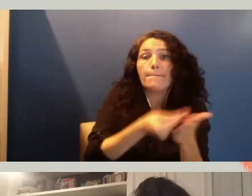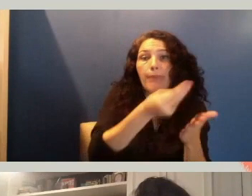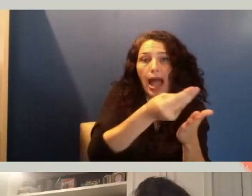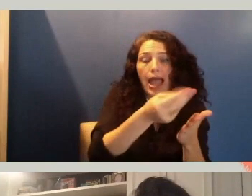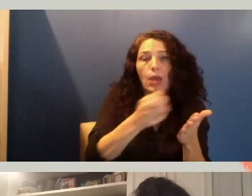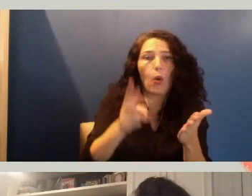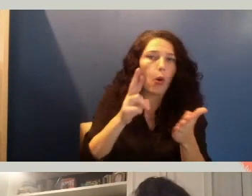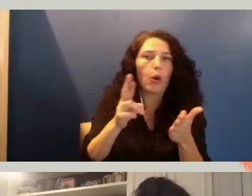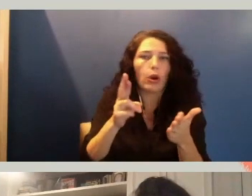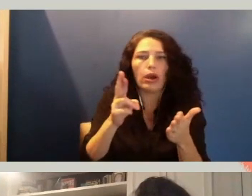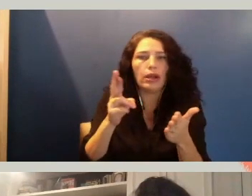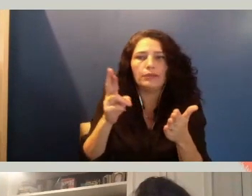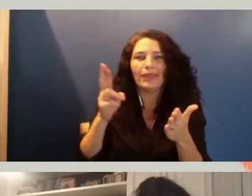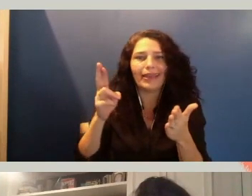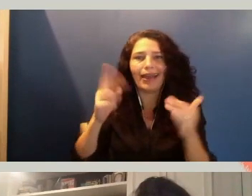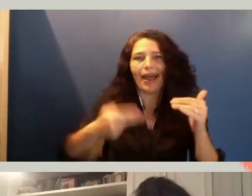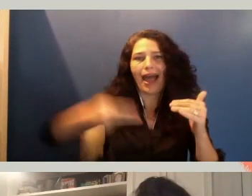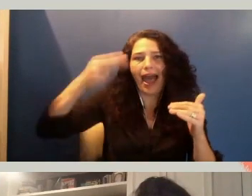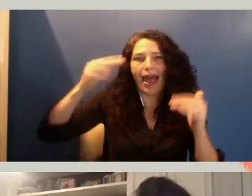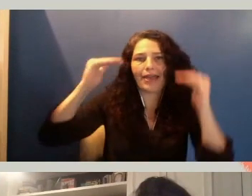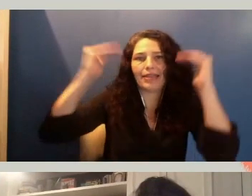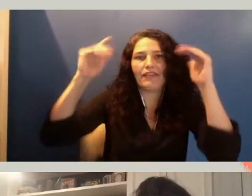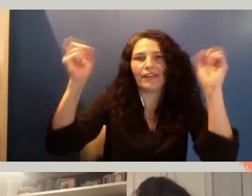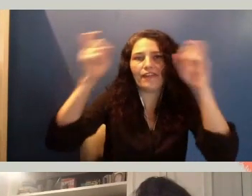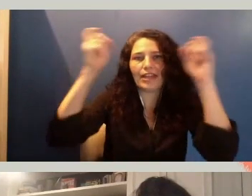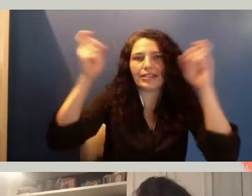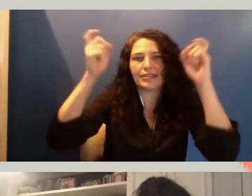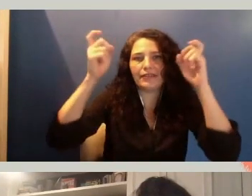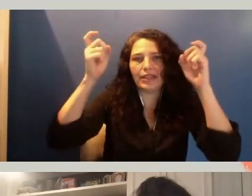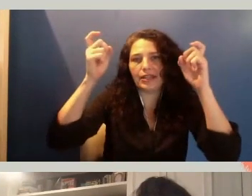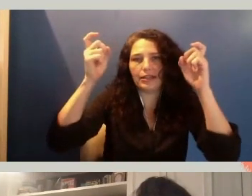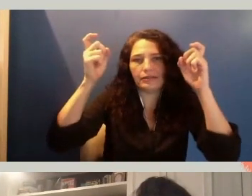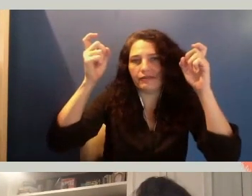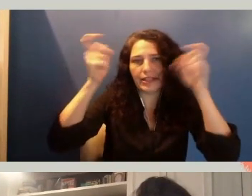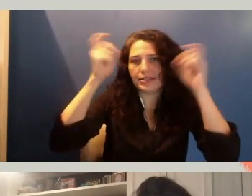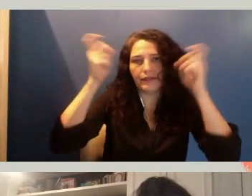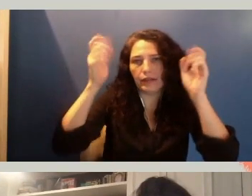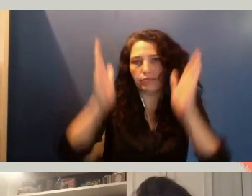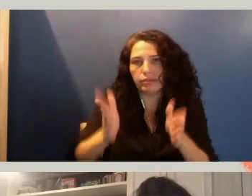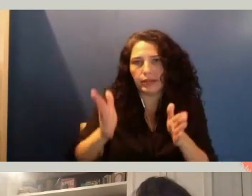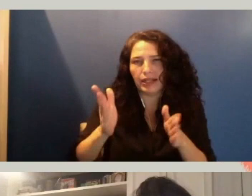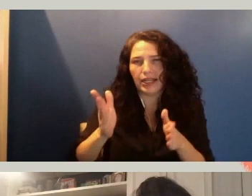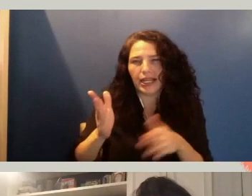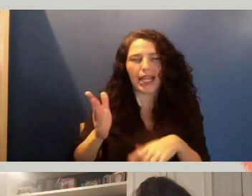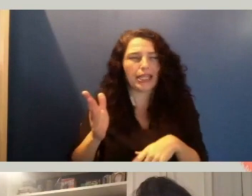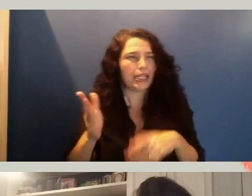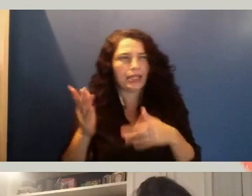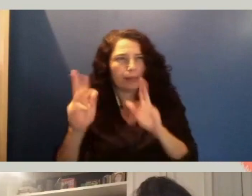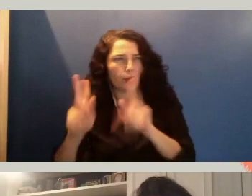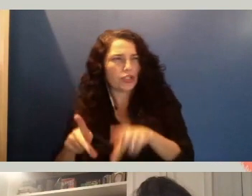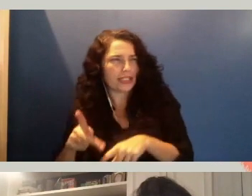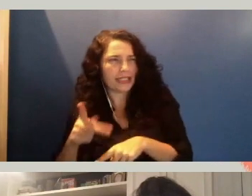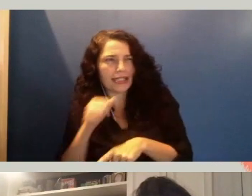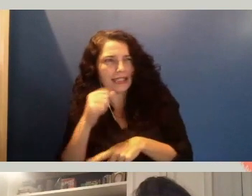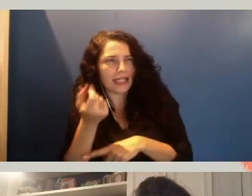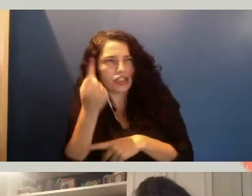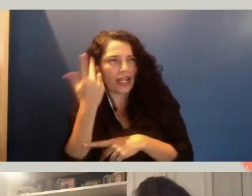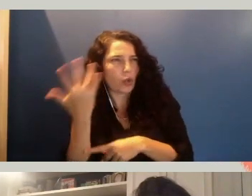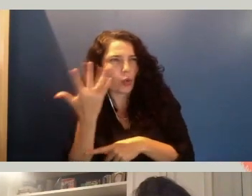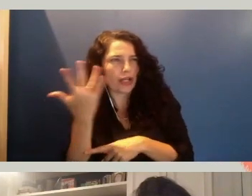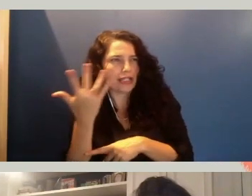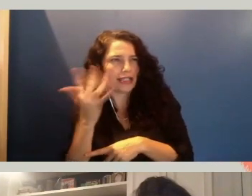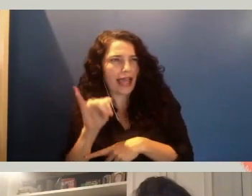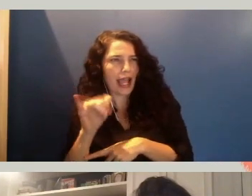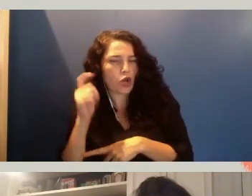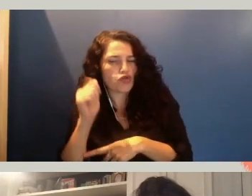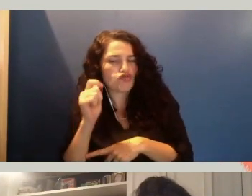level without this lack of transparency to understand what their anchor grant meant for the filmmaking team's sustainability